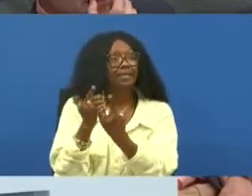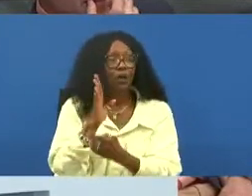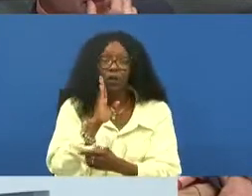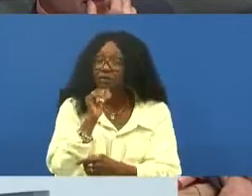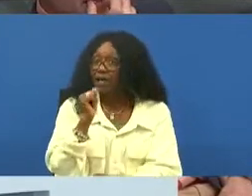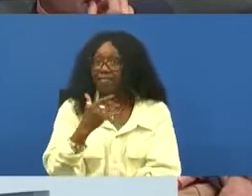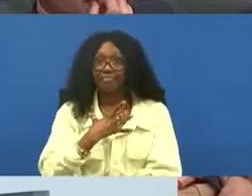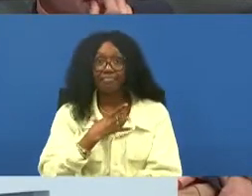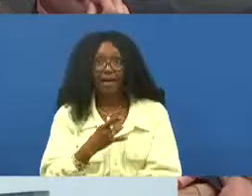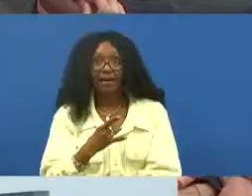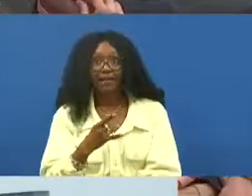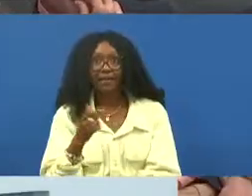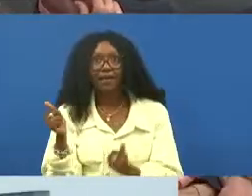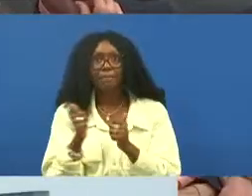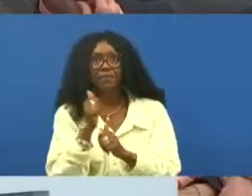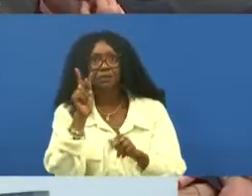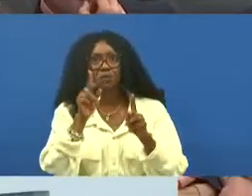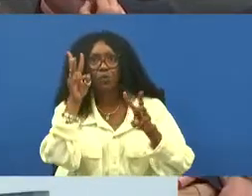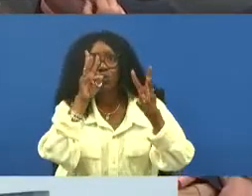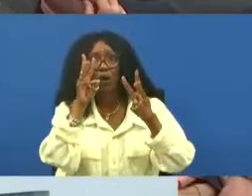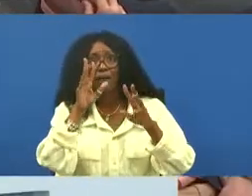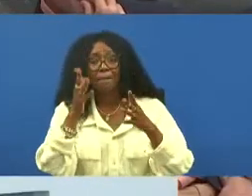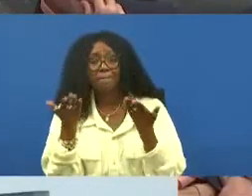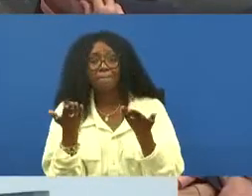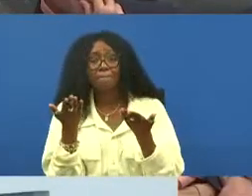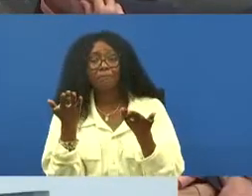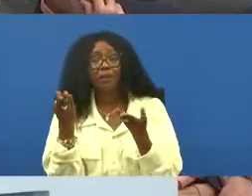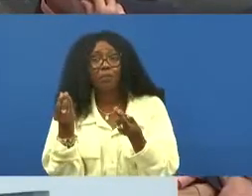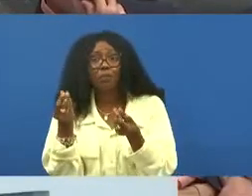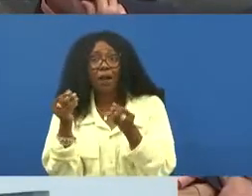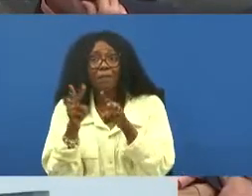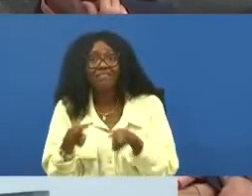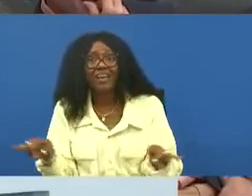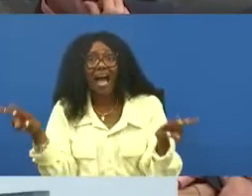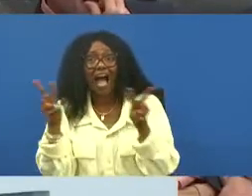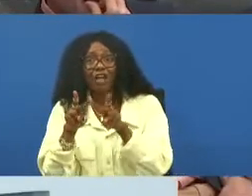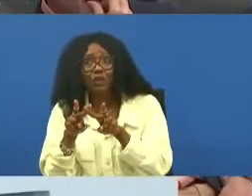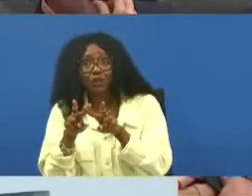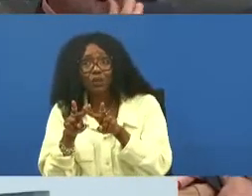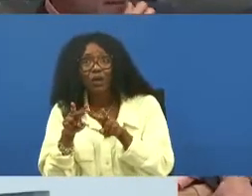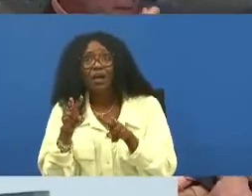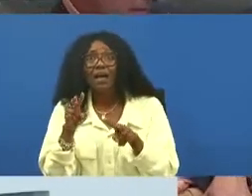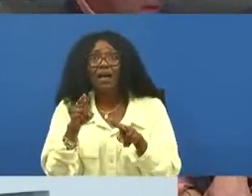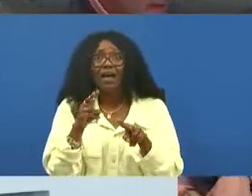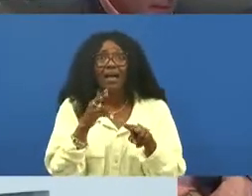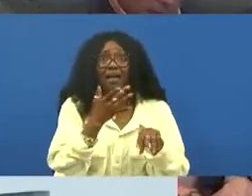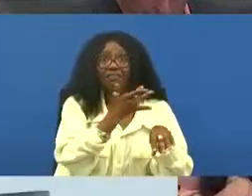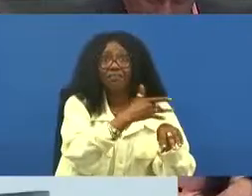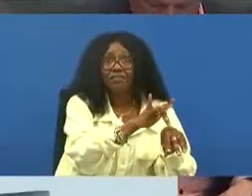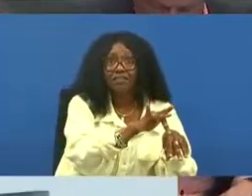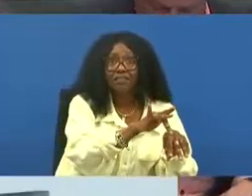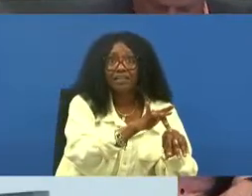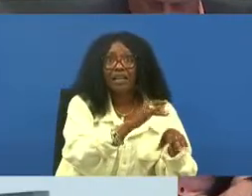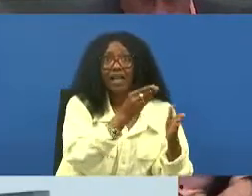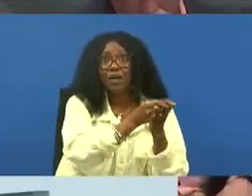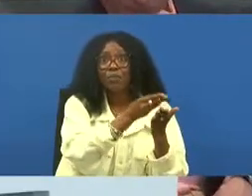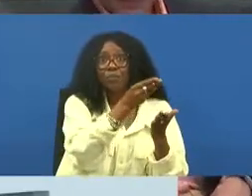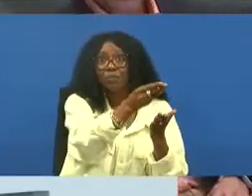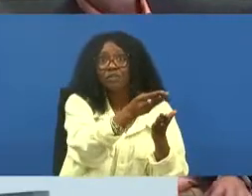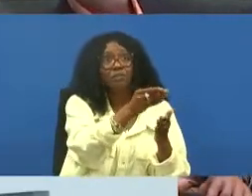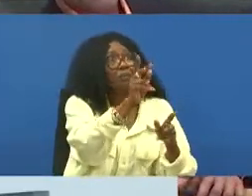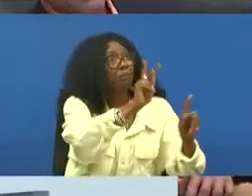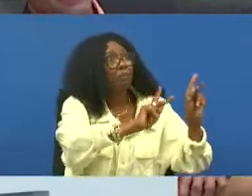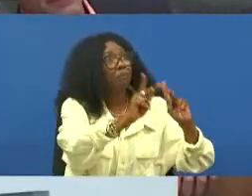Most people that are opposed to it are also worried about their property values. And we're also worried about it becoming somewhat vacant and the homes being purchased by